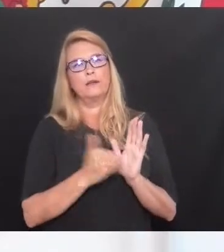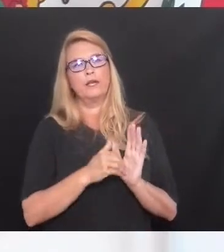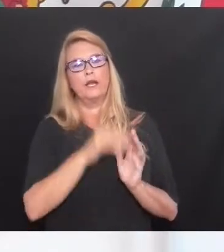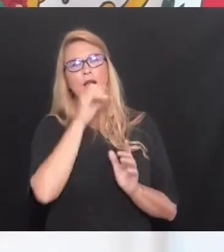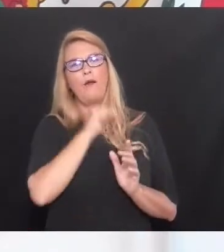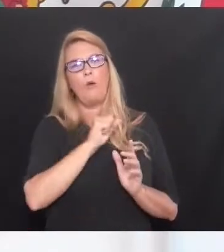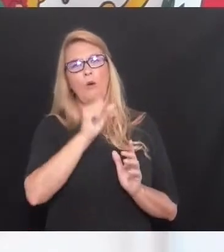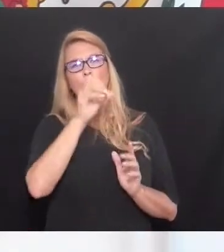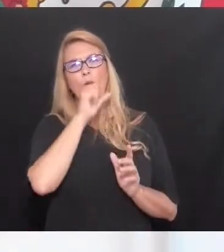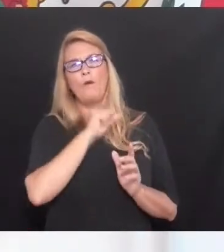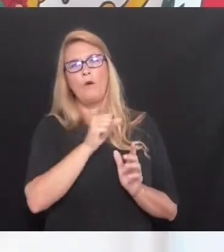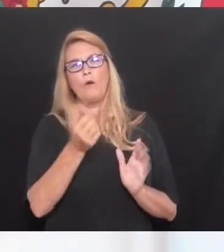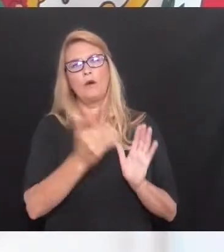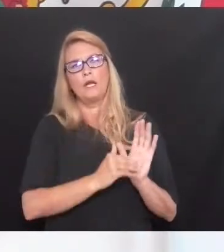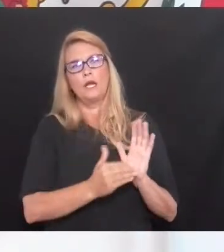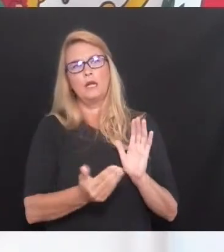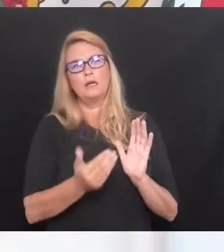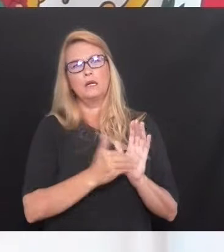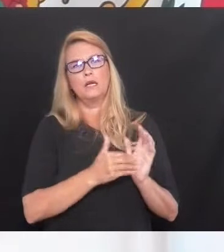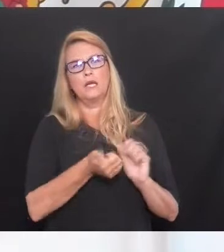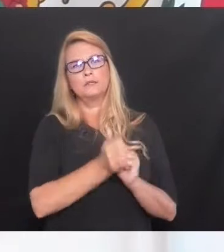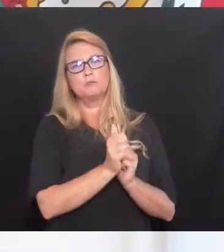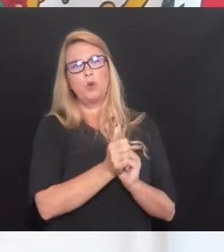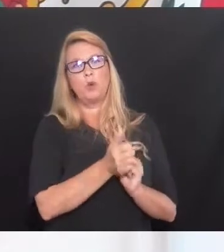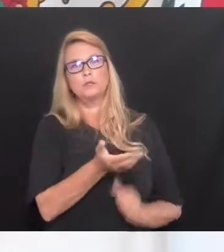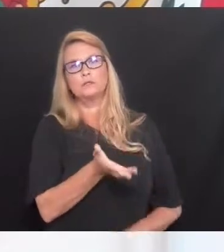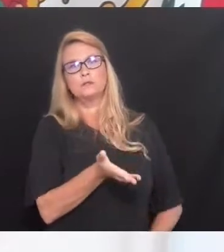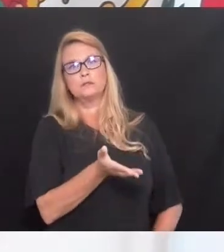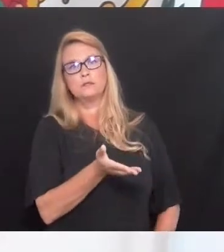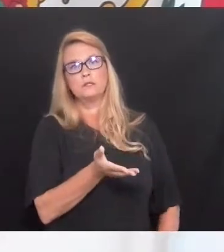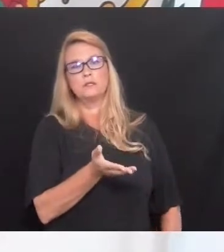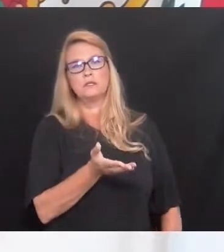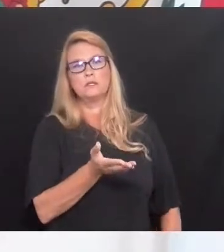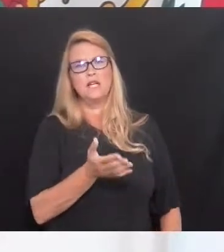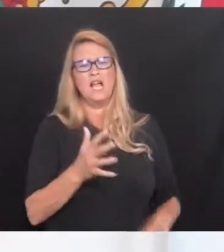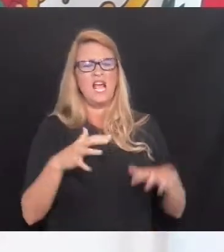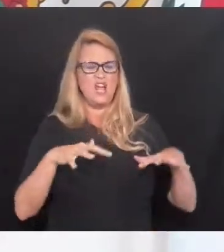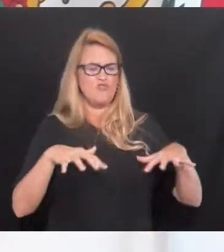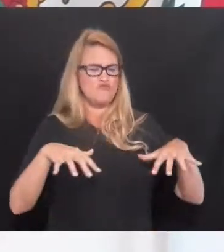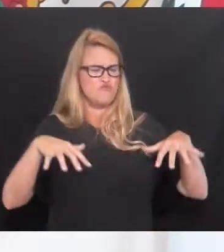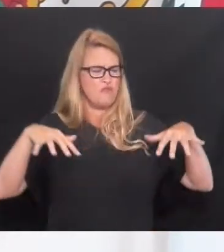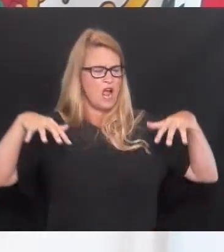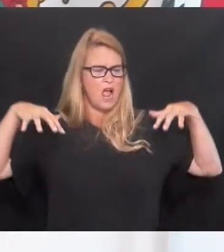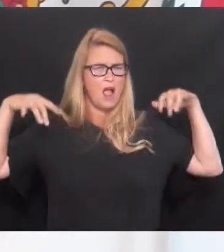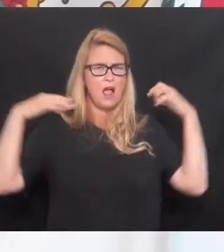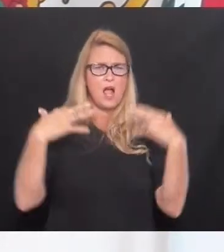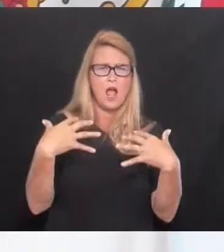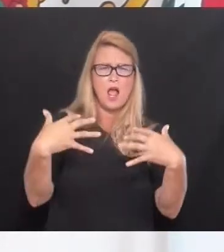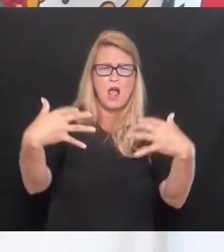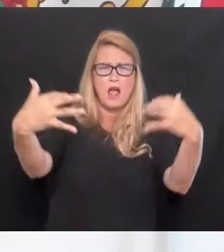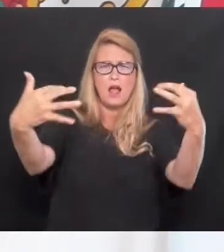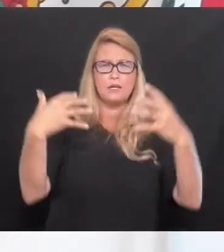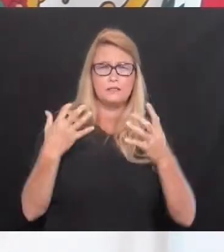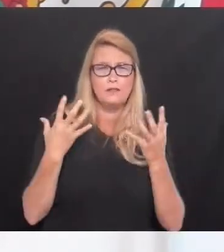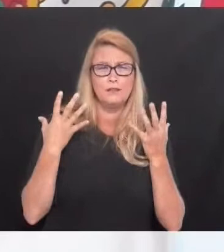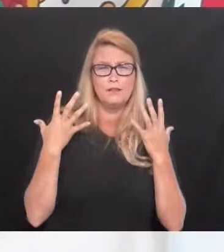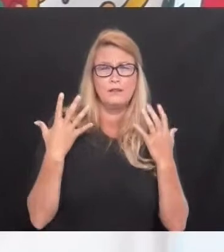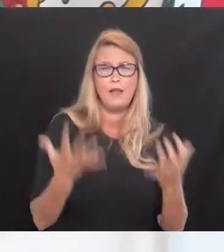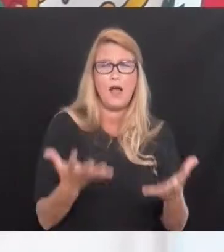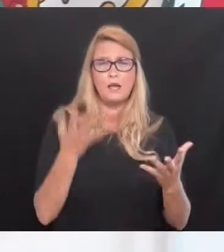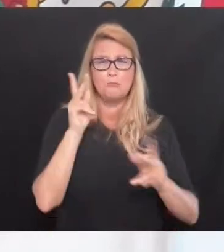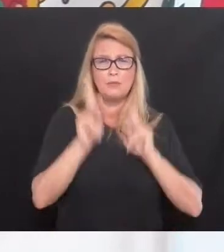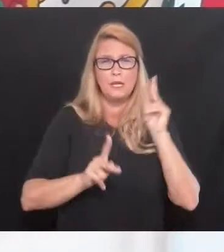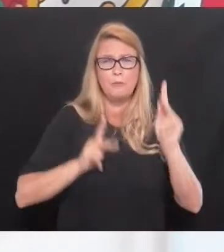golf tournaments or whatever it was, and the crowd was massive. People absolutely lined